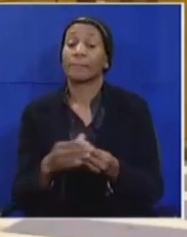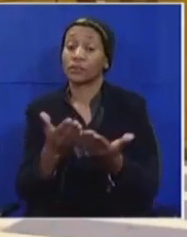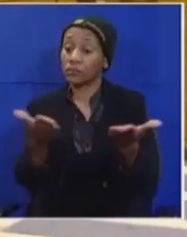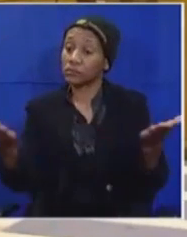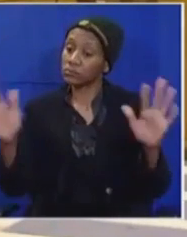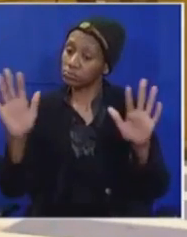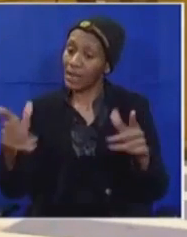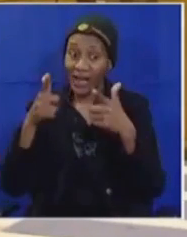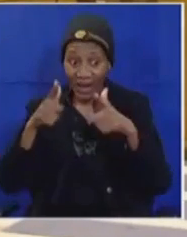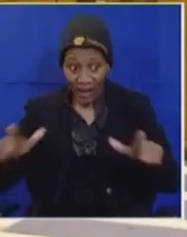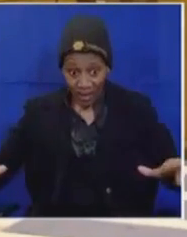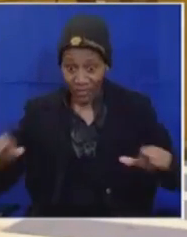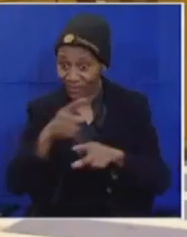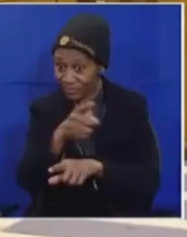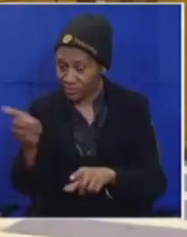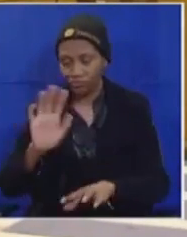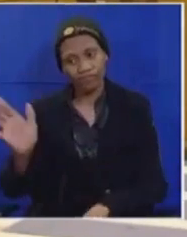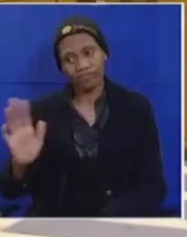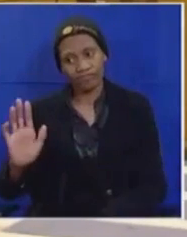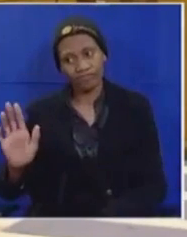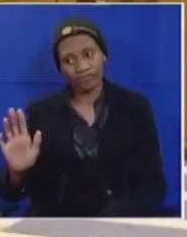your language. Honorable member,